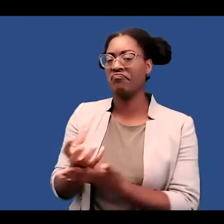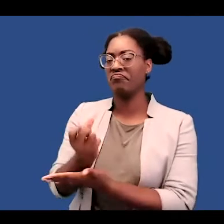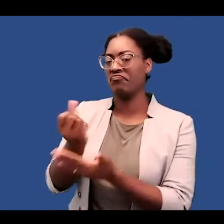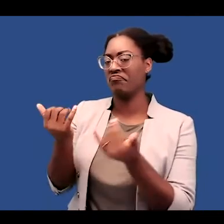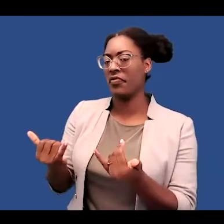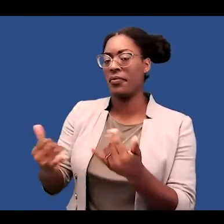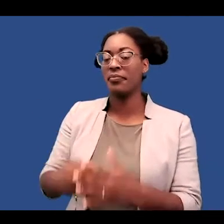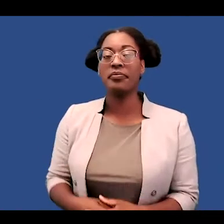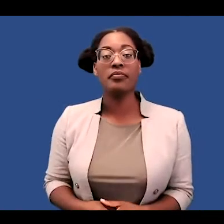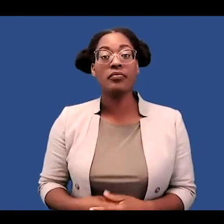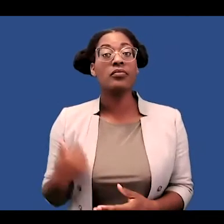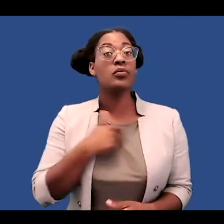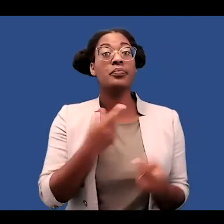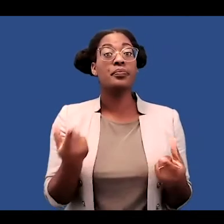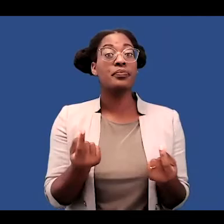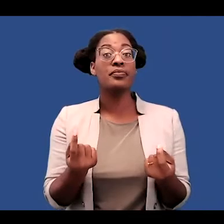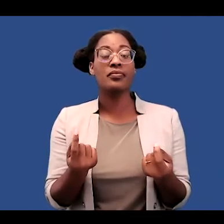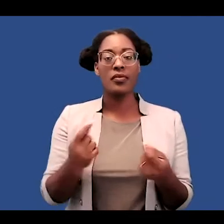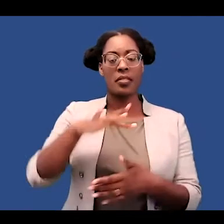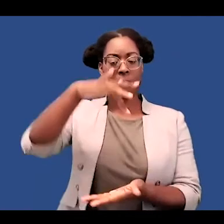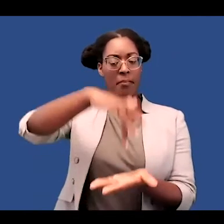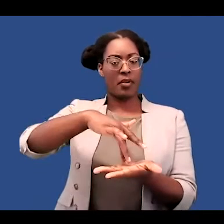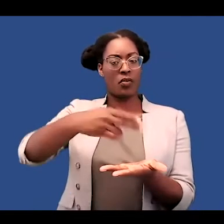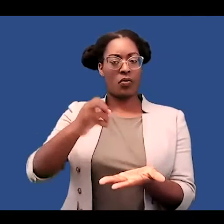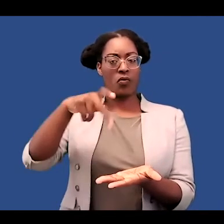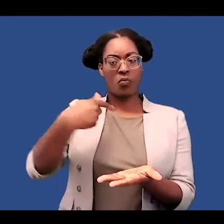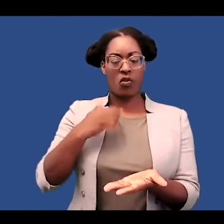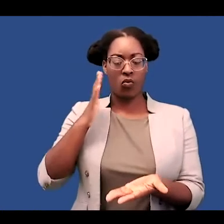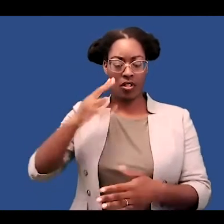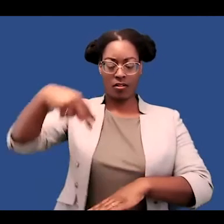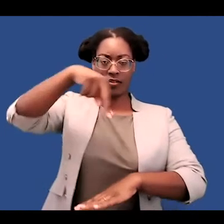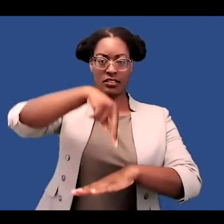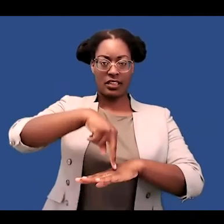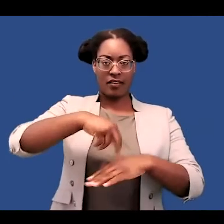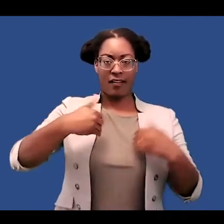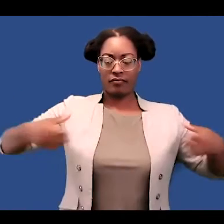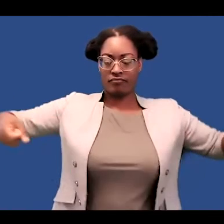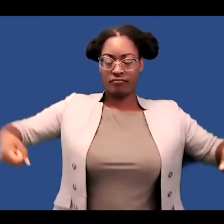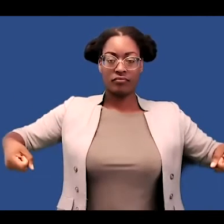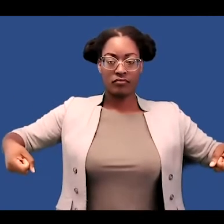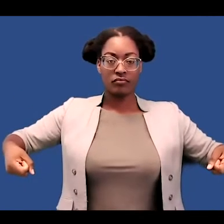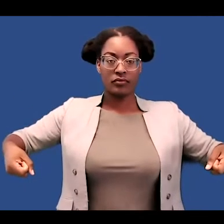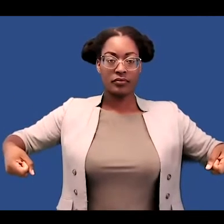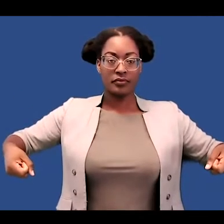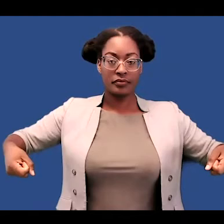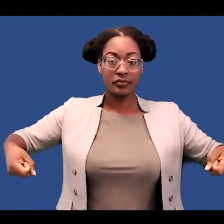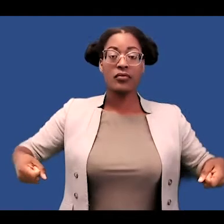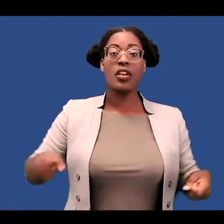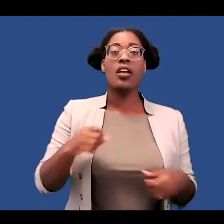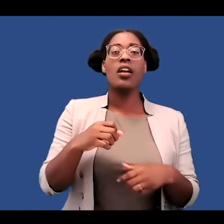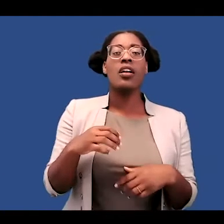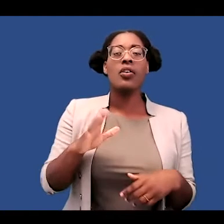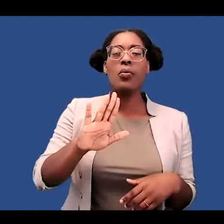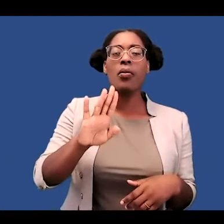What we're going to do now is we're going to stand in the middle of our hoop with a hand on each side and place the hoop in the